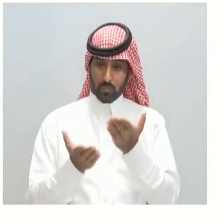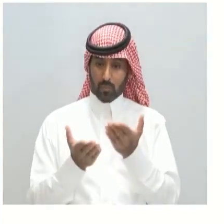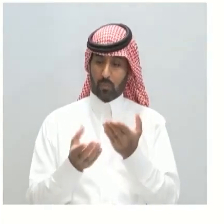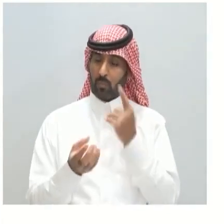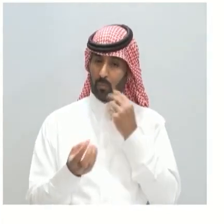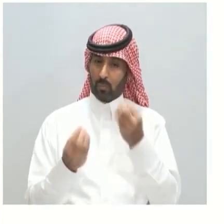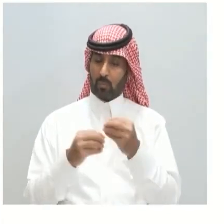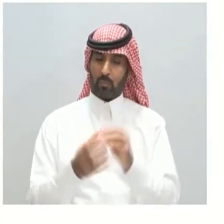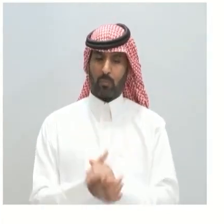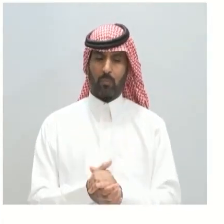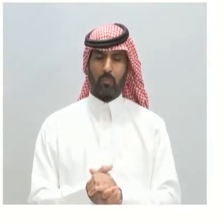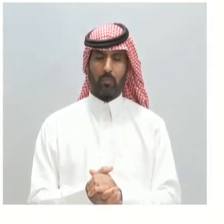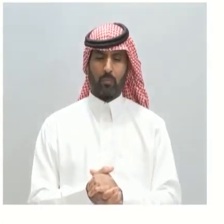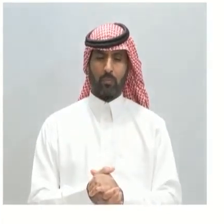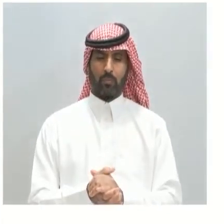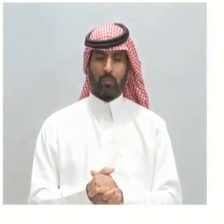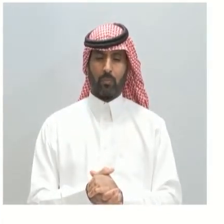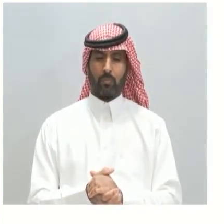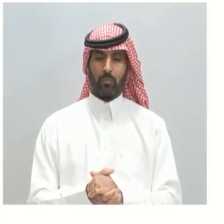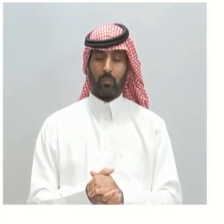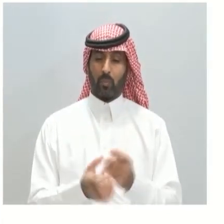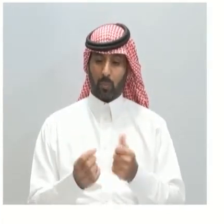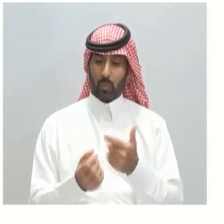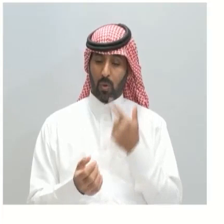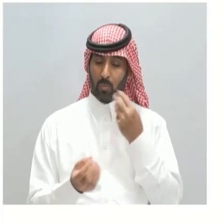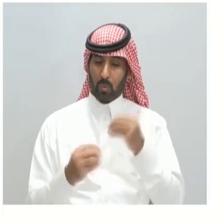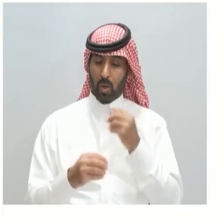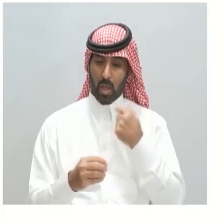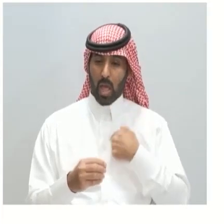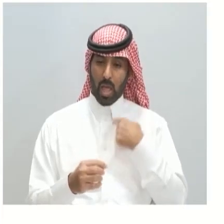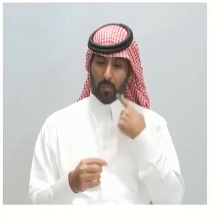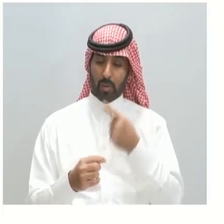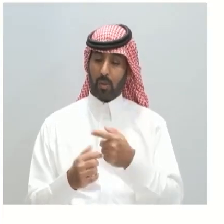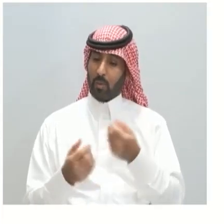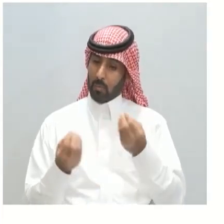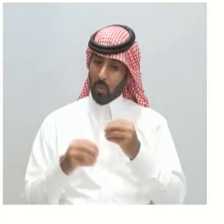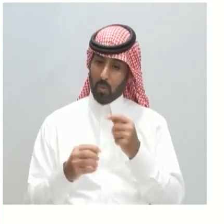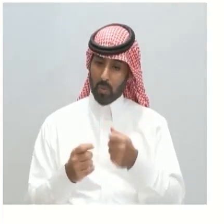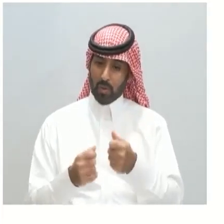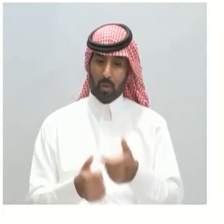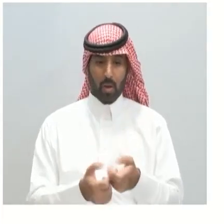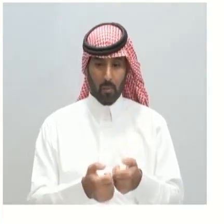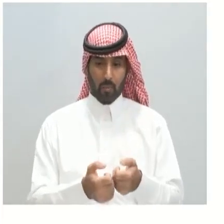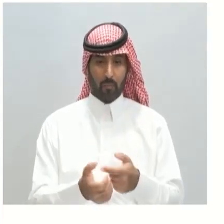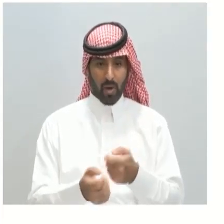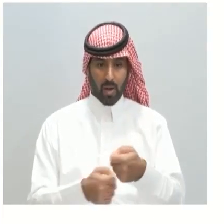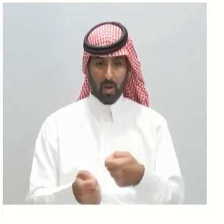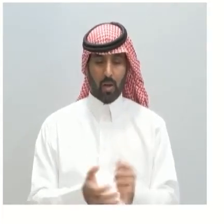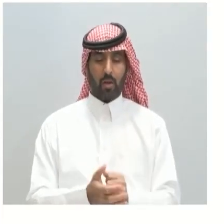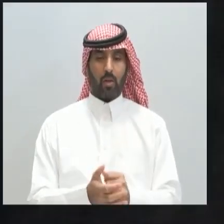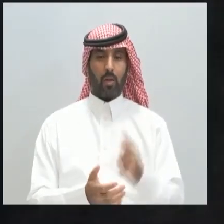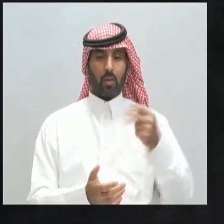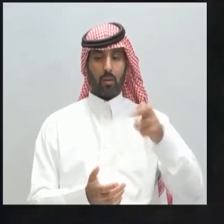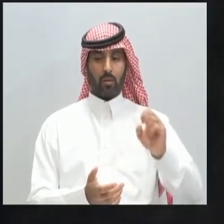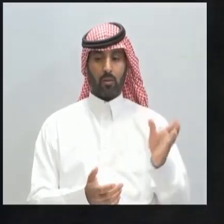each sentence with the comparative. The more money I make, the more computer games I buy. If you remember